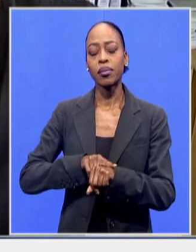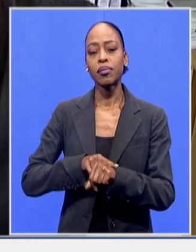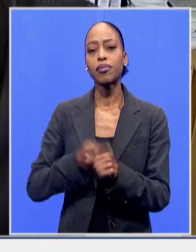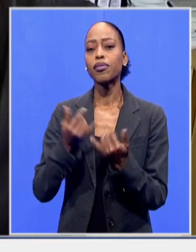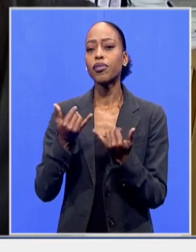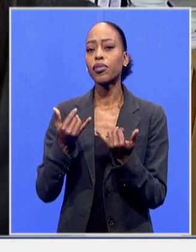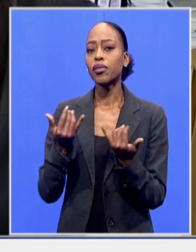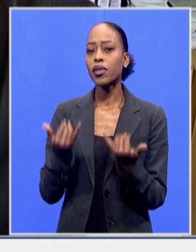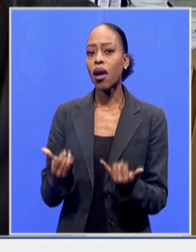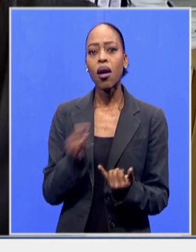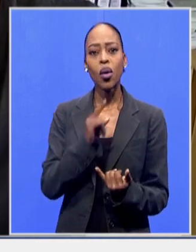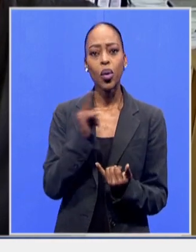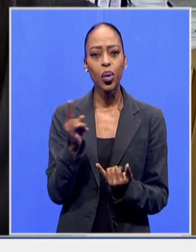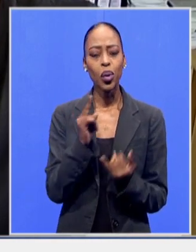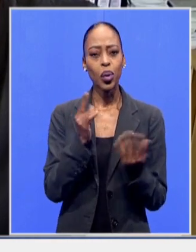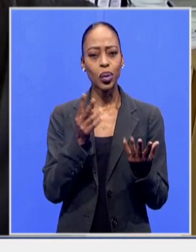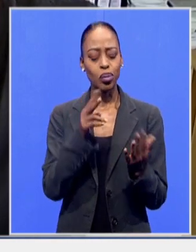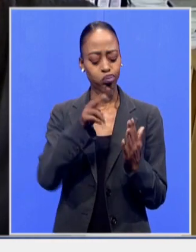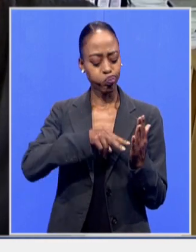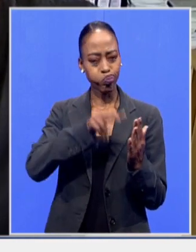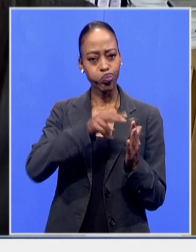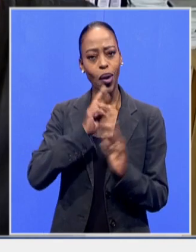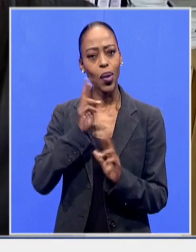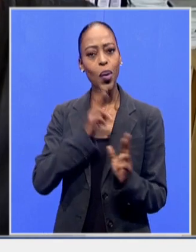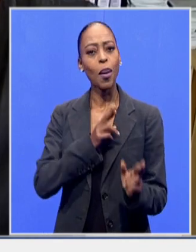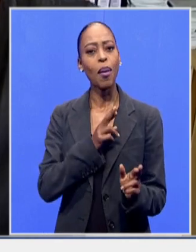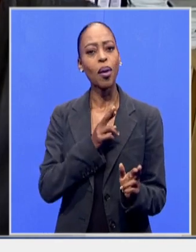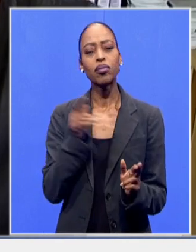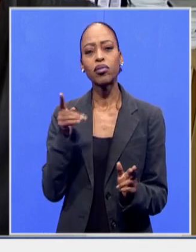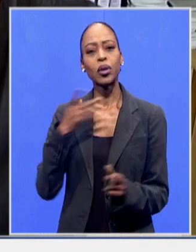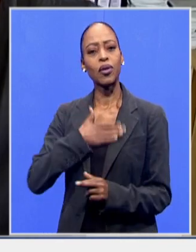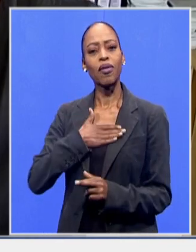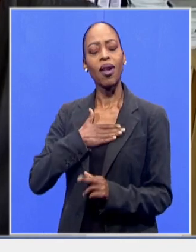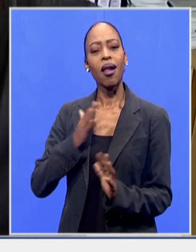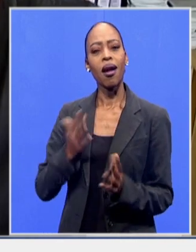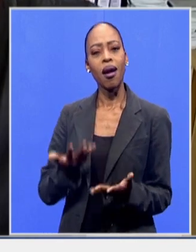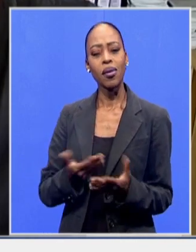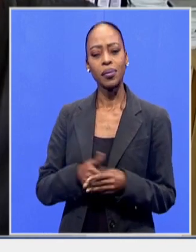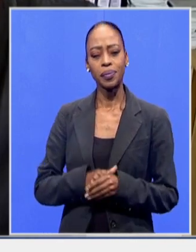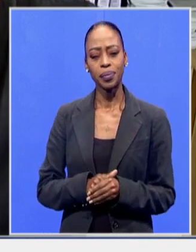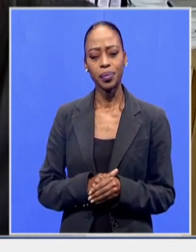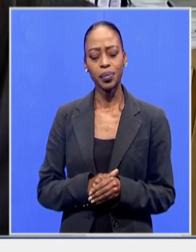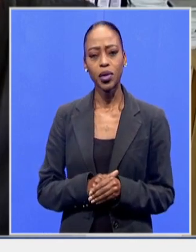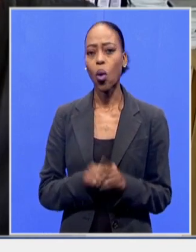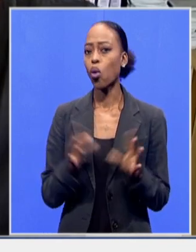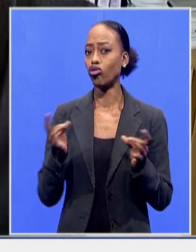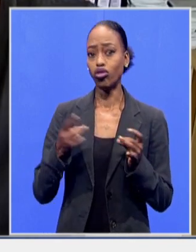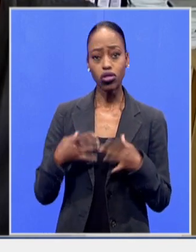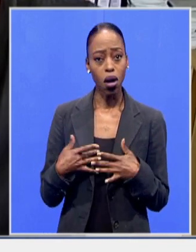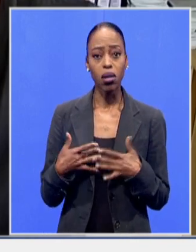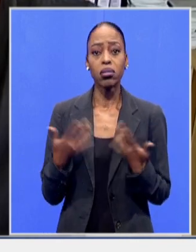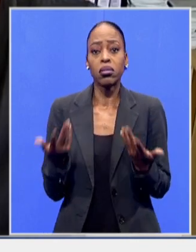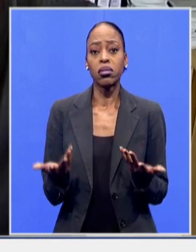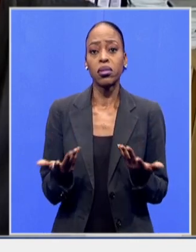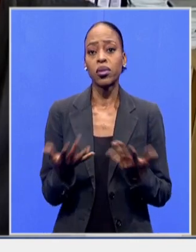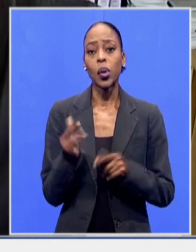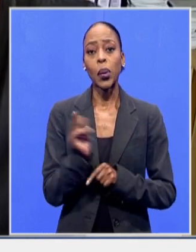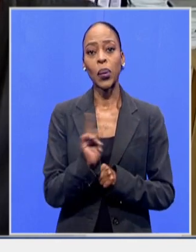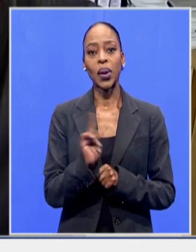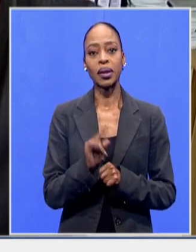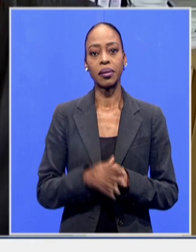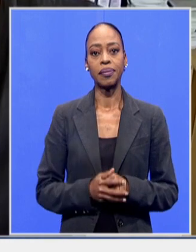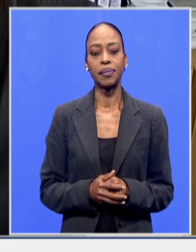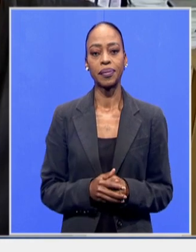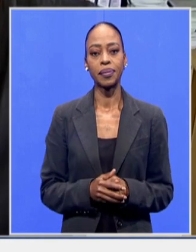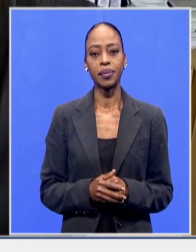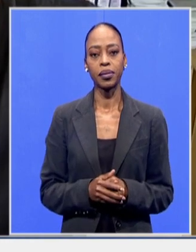initial reaction, seeing that report or hearing what the Health Ombud had to say, were you at all surprised by the shocking findings by the Health